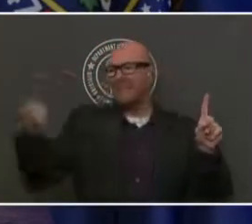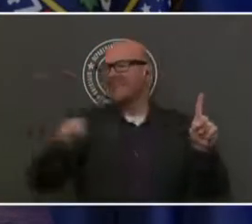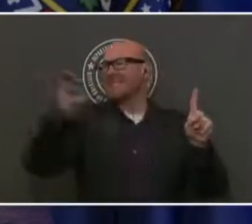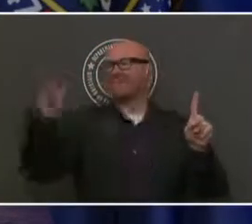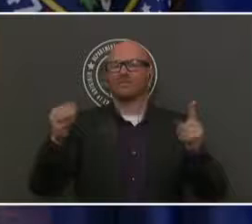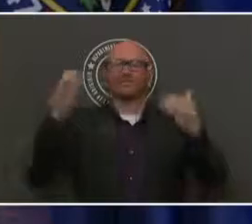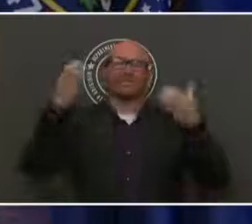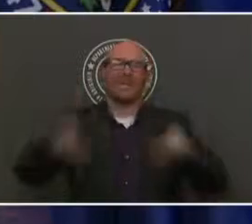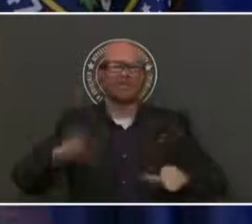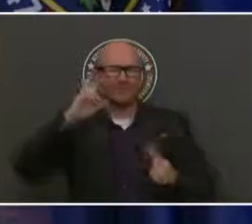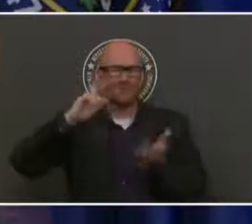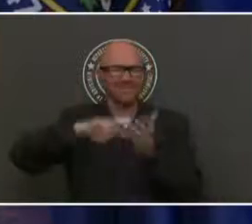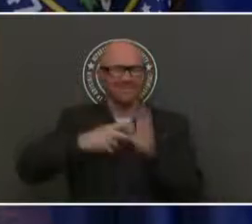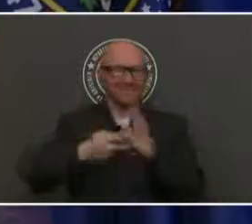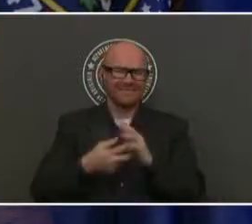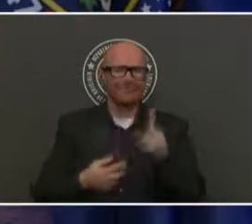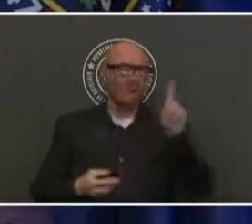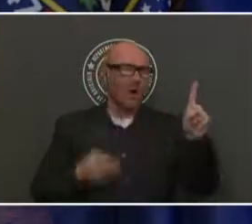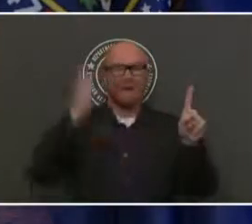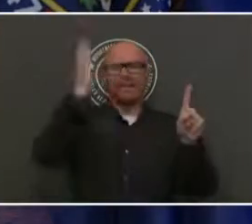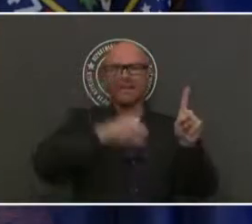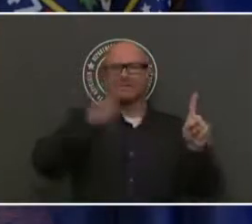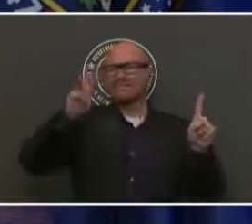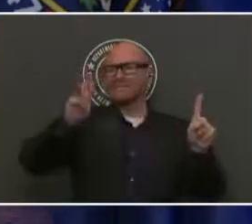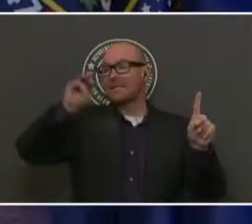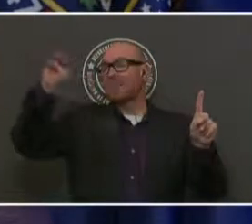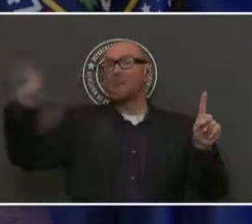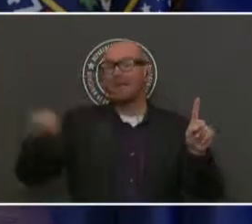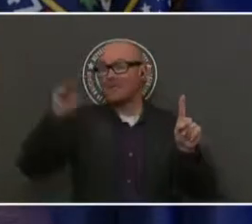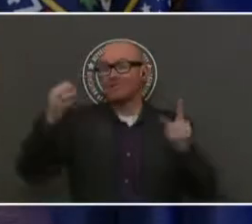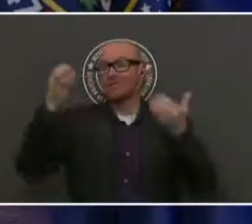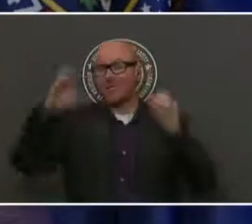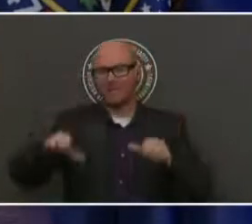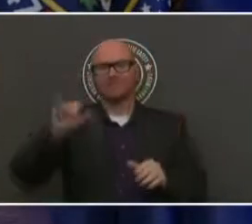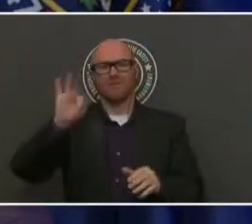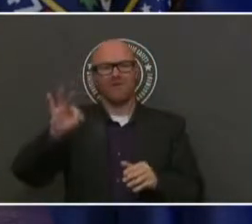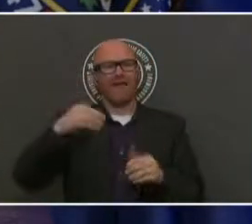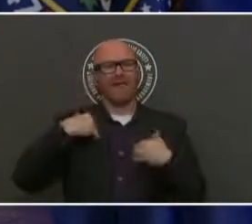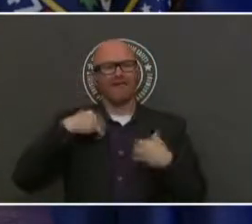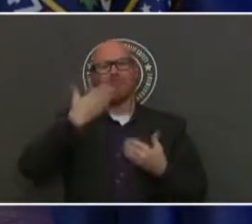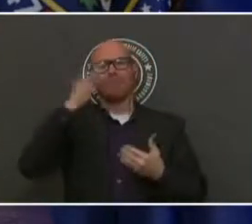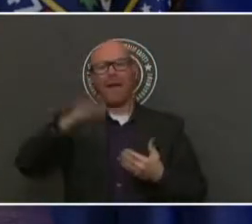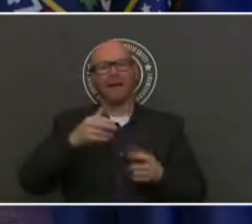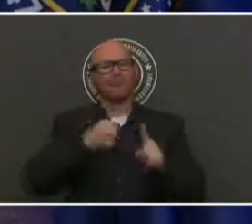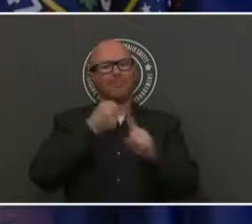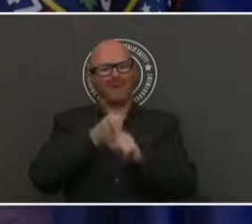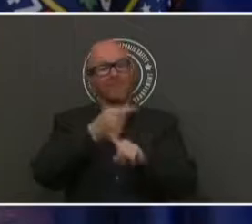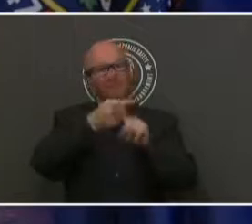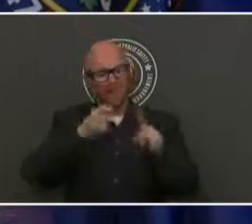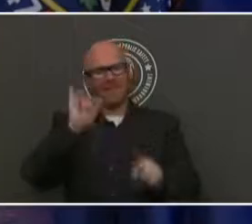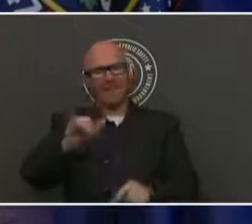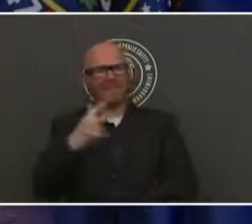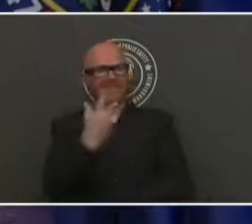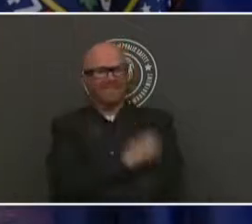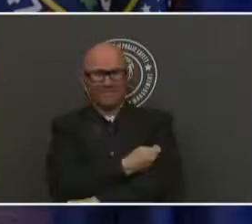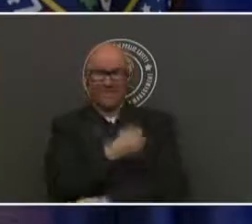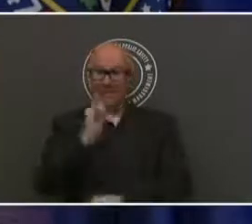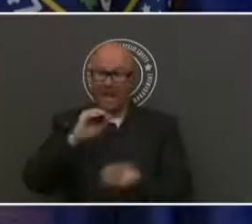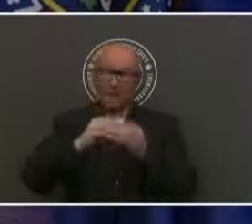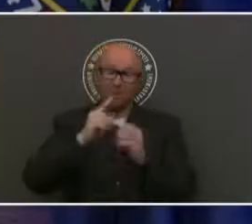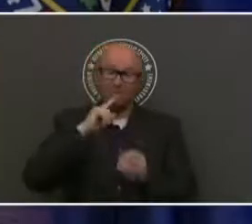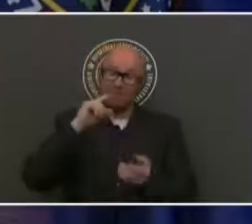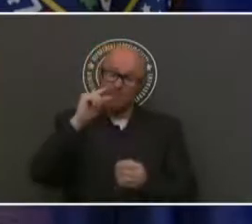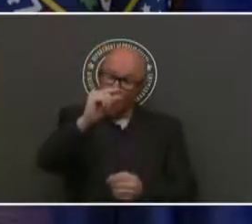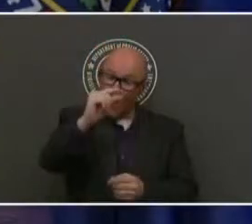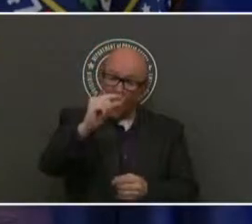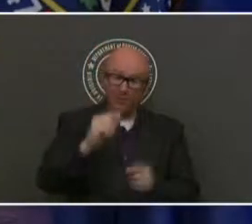a 1 in 6 million chance of actually dying from it so far. Again, those are very small numbers, small sample size.